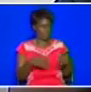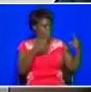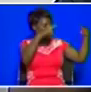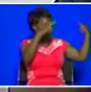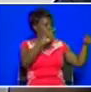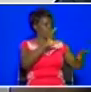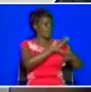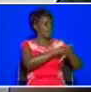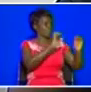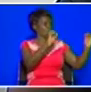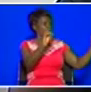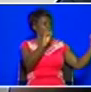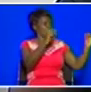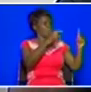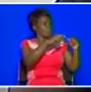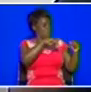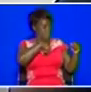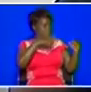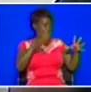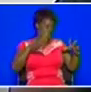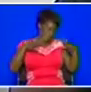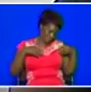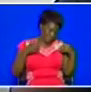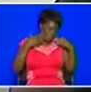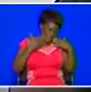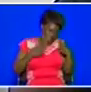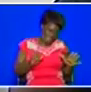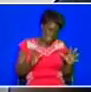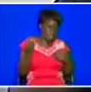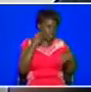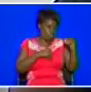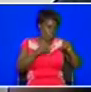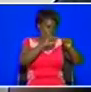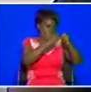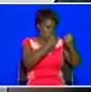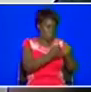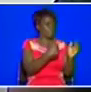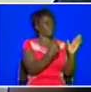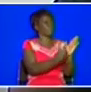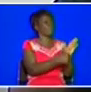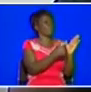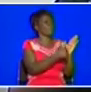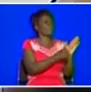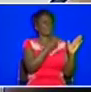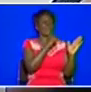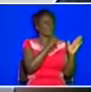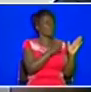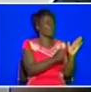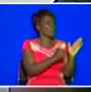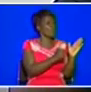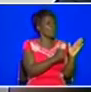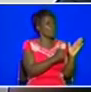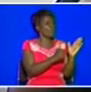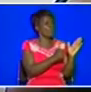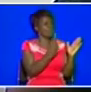anything. Because I said, we have accepted corruption is a societal problem. It's not on this side or the